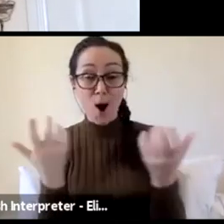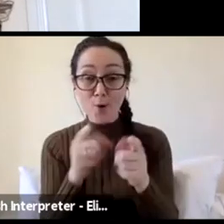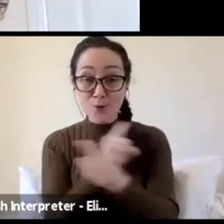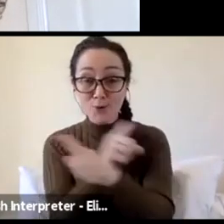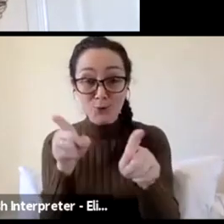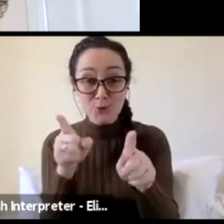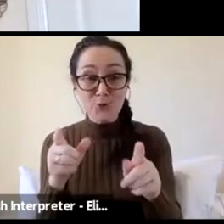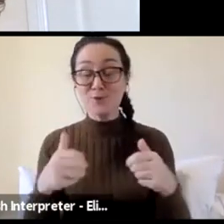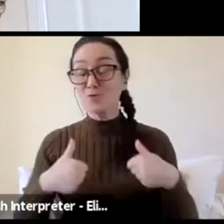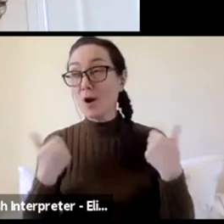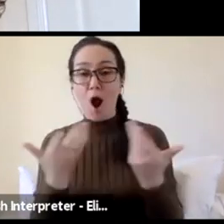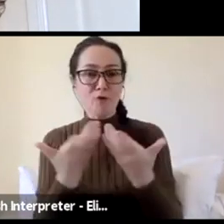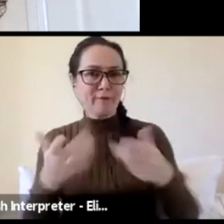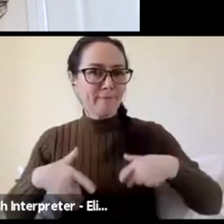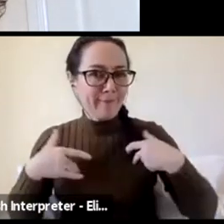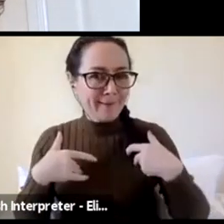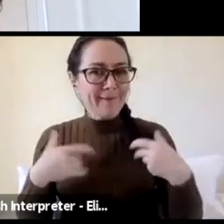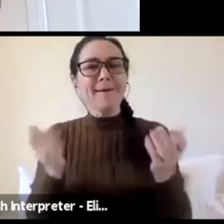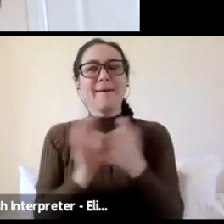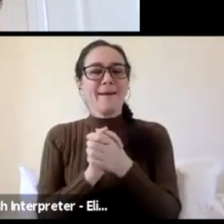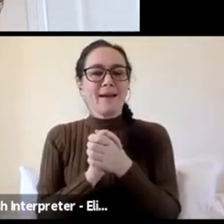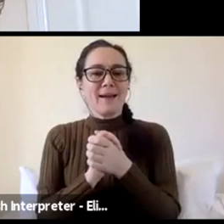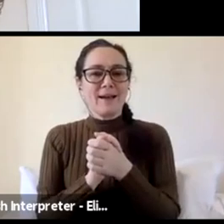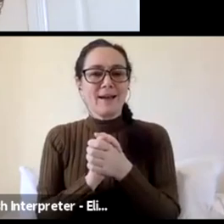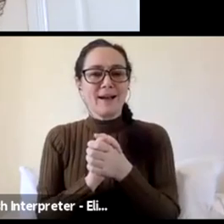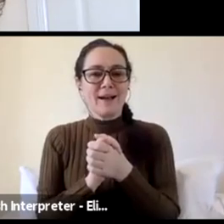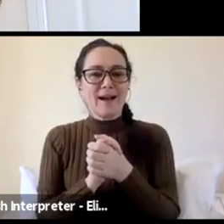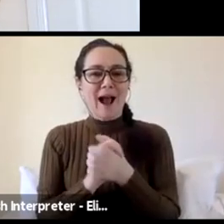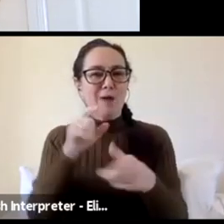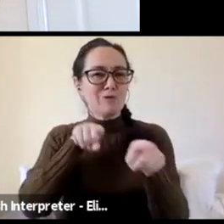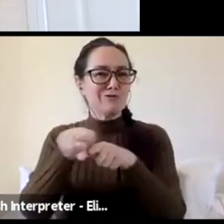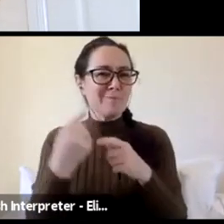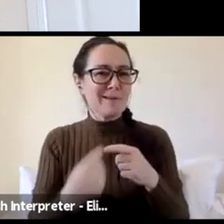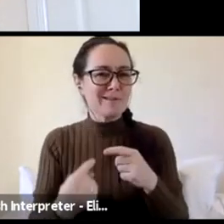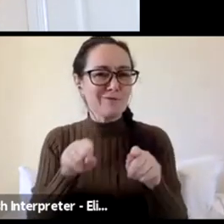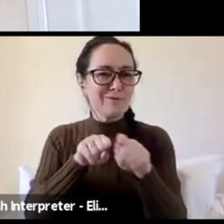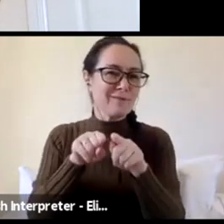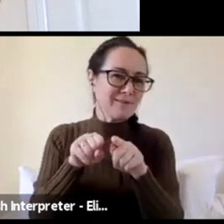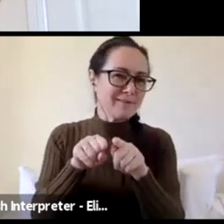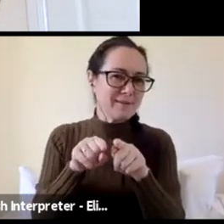How are you feeling? And what I will do is see if I can launch that.